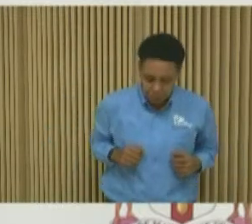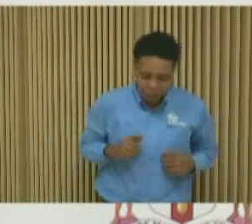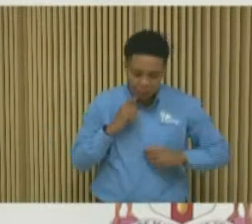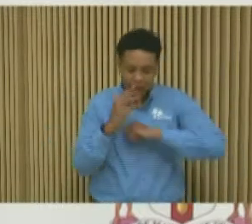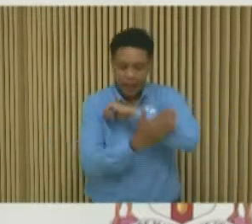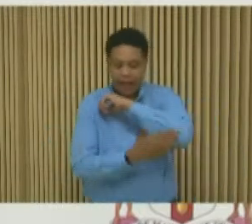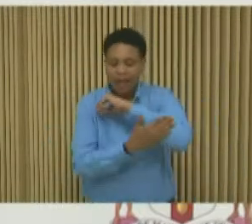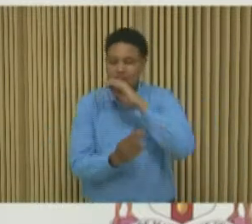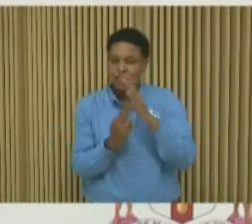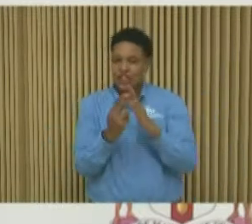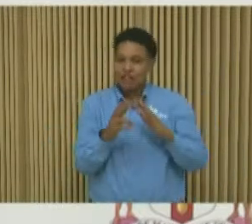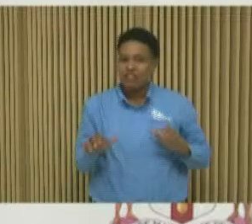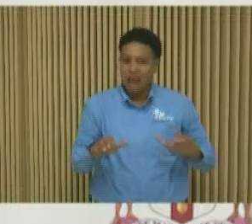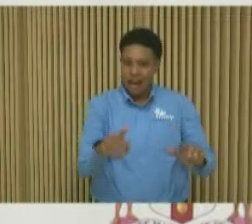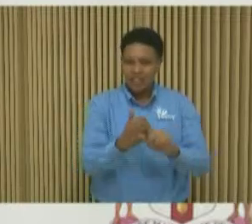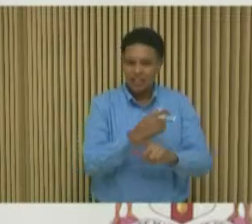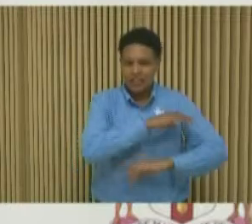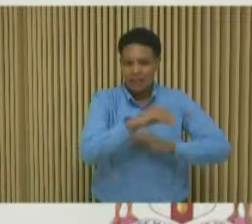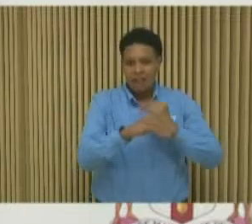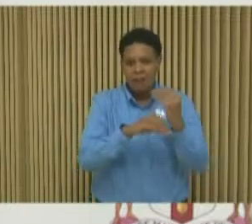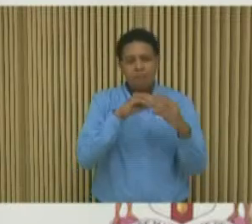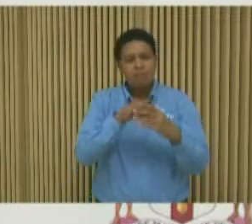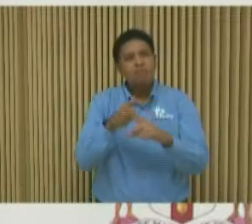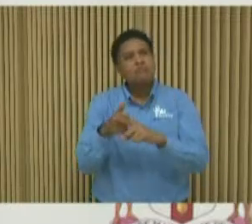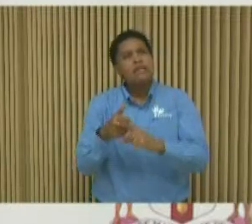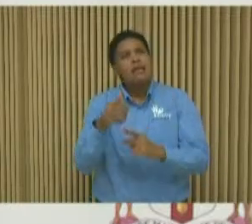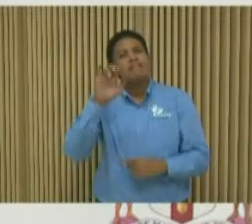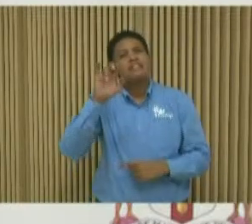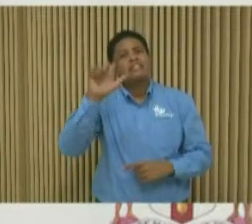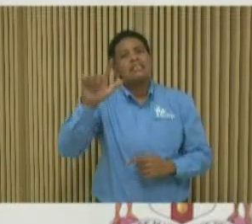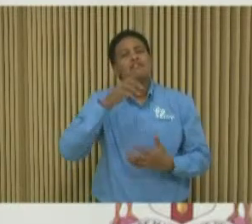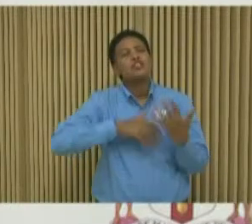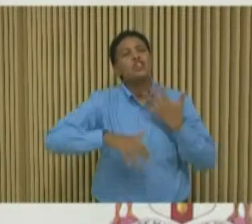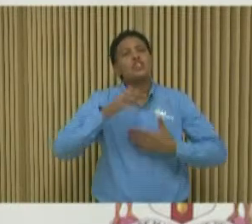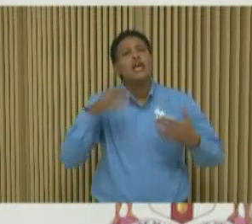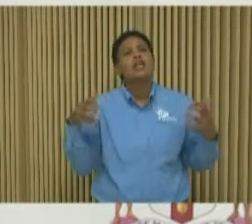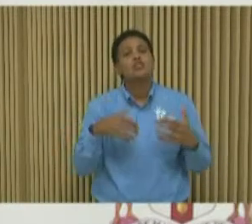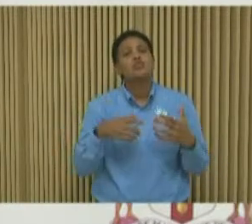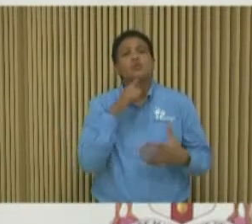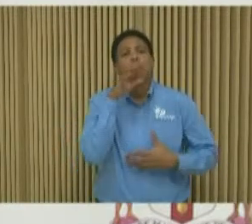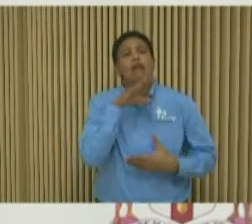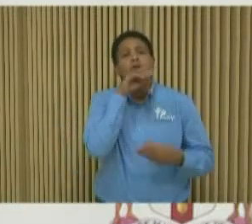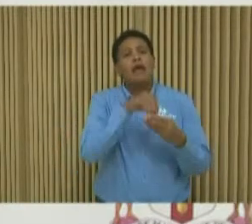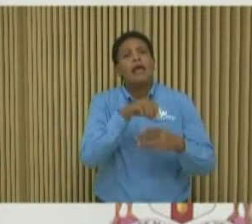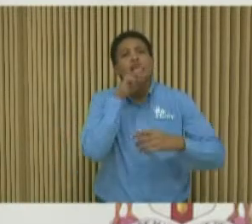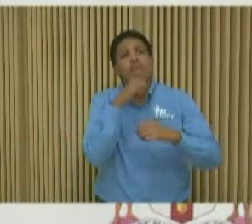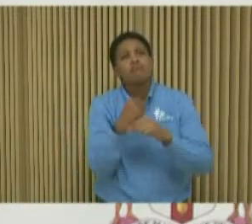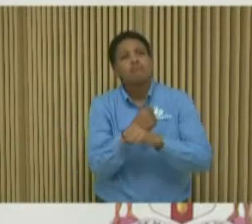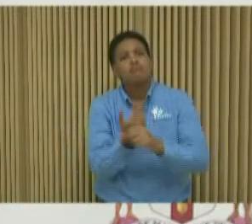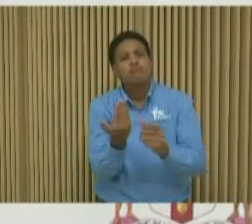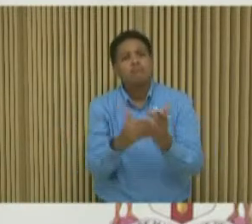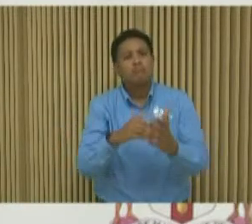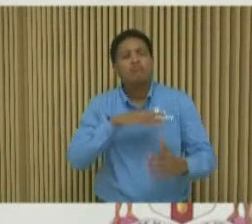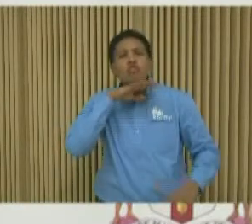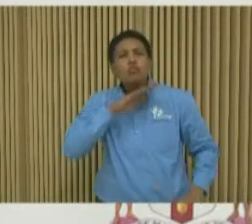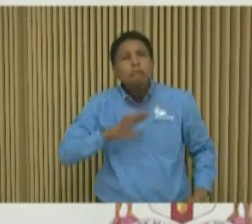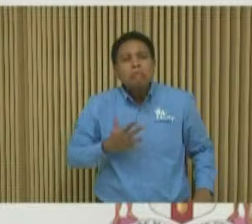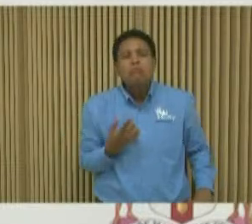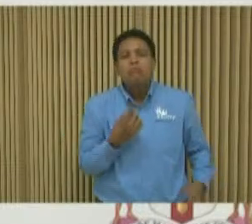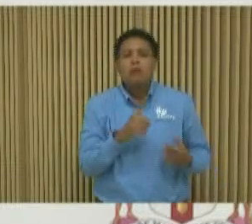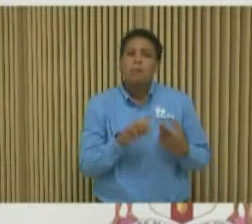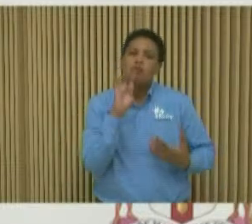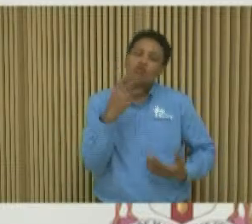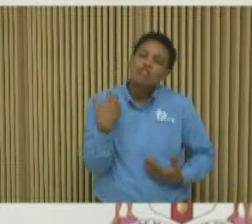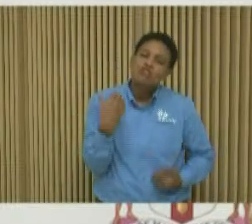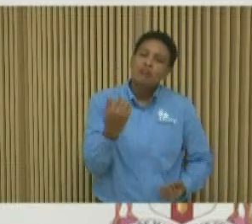National Integrity Action, as part of the civil society group, engaged in the combat against corruption and strengthening